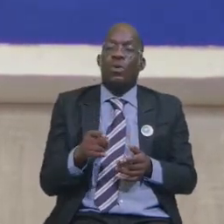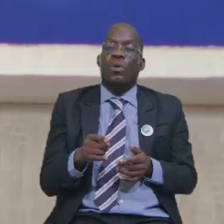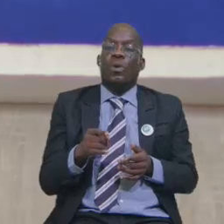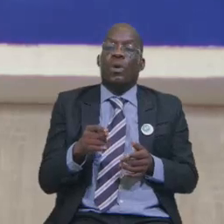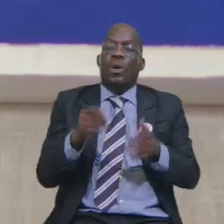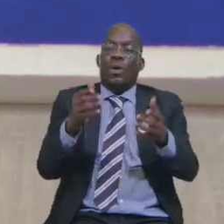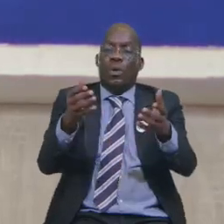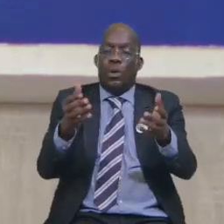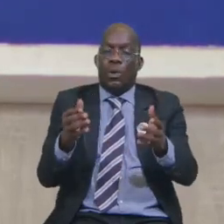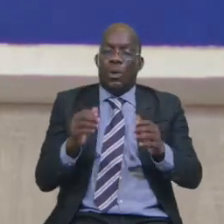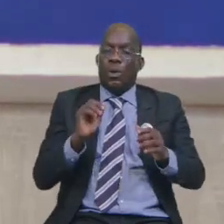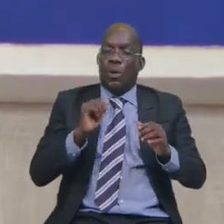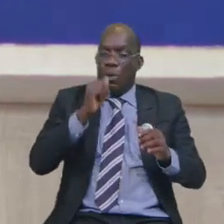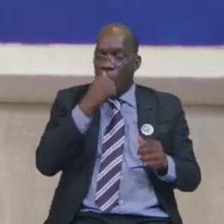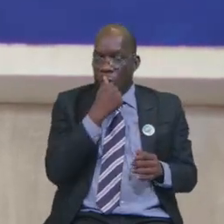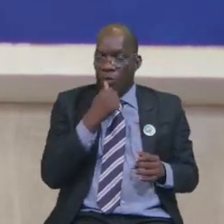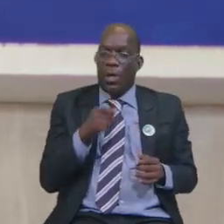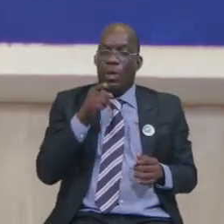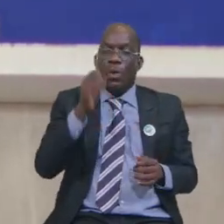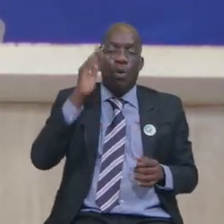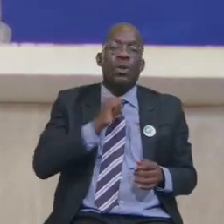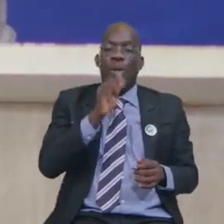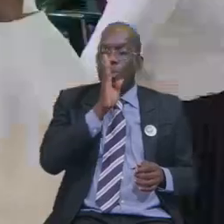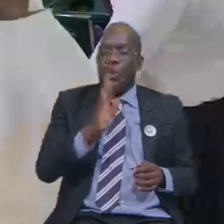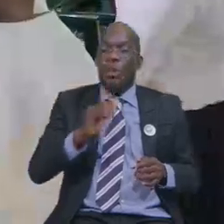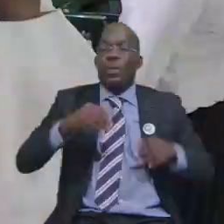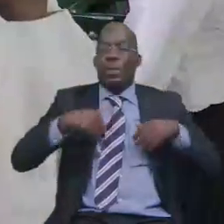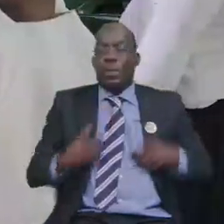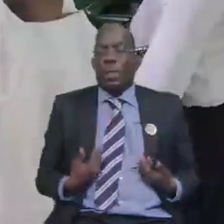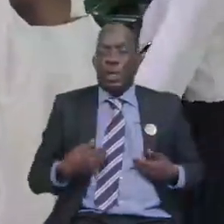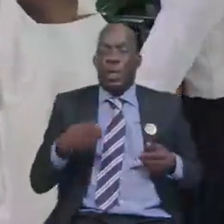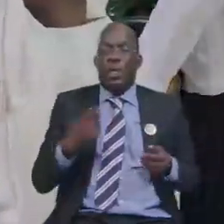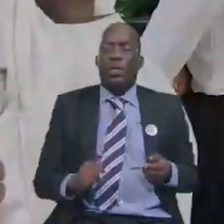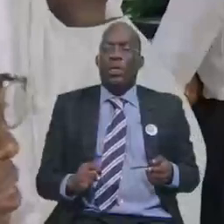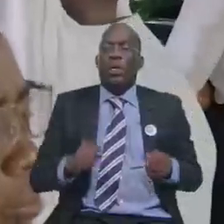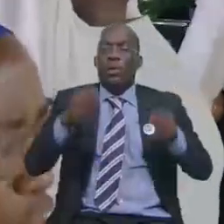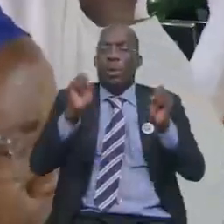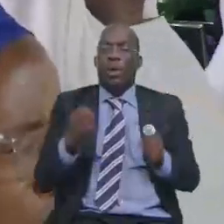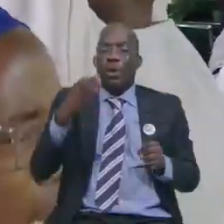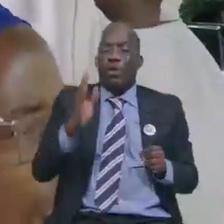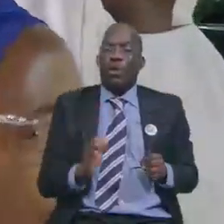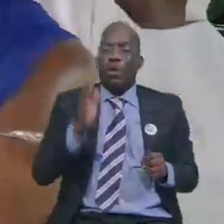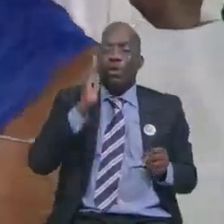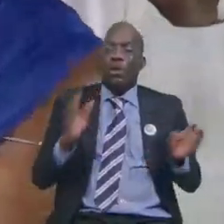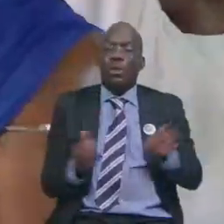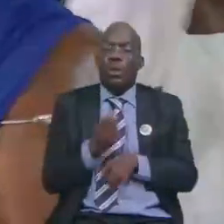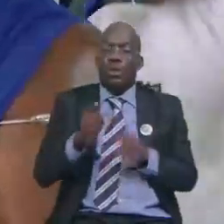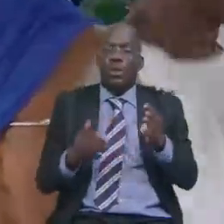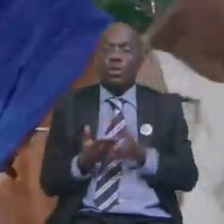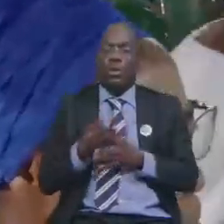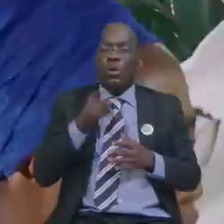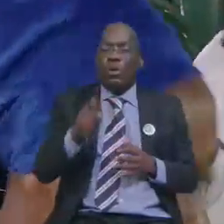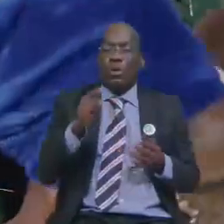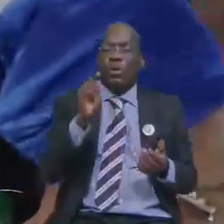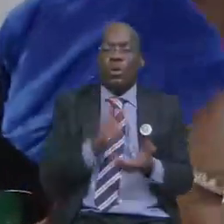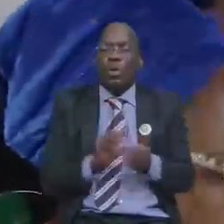will not be tired. And the strength of the Lord will carry you through. You believe because of that